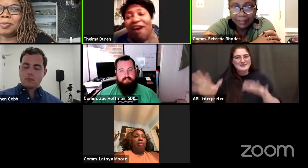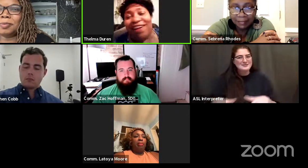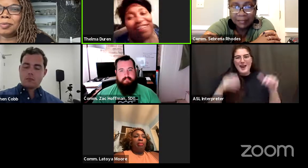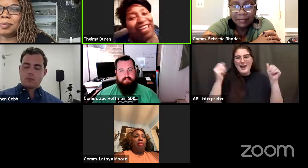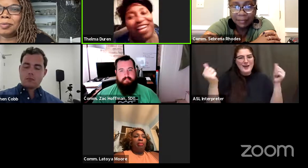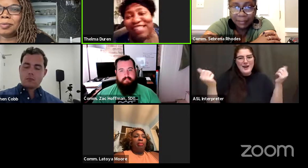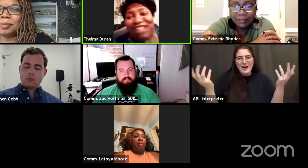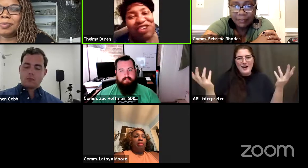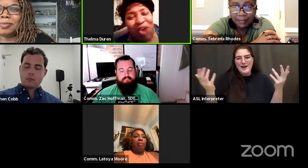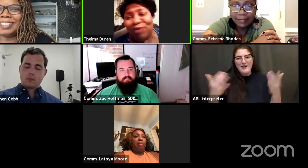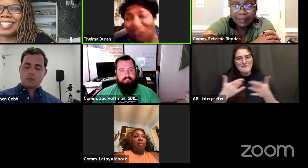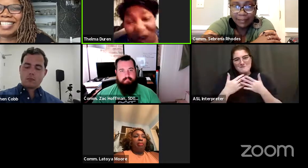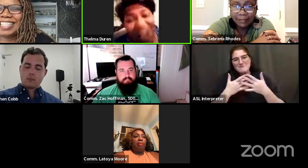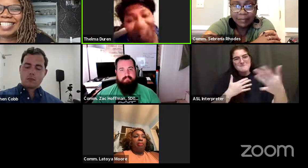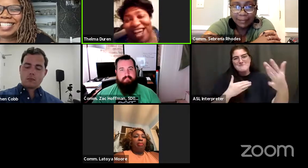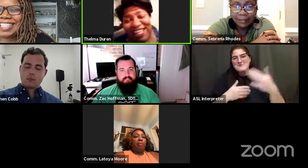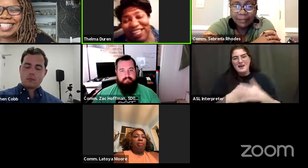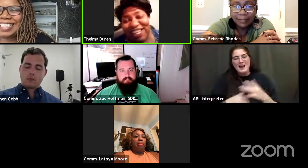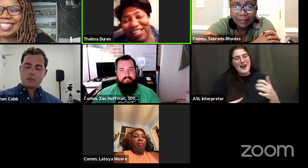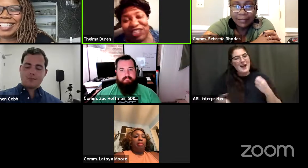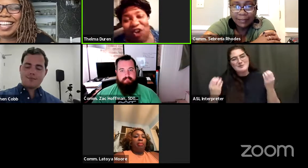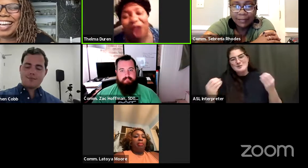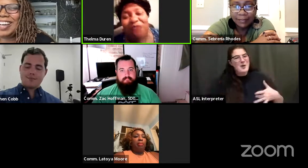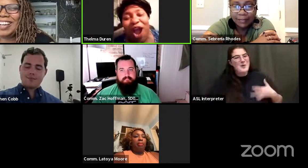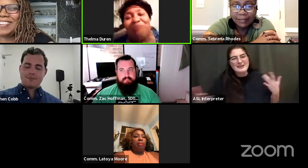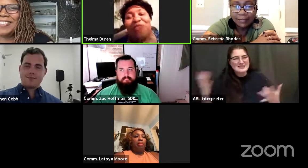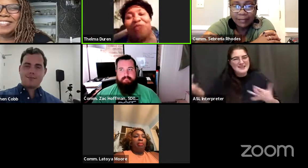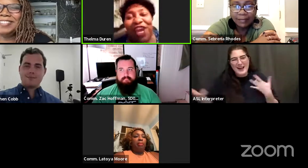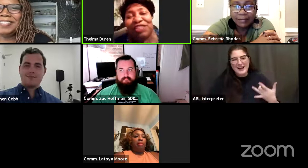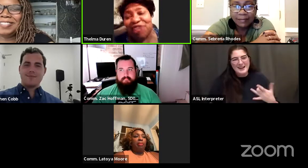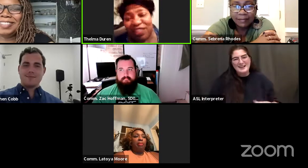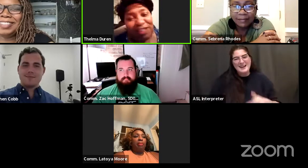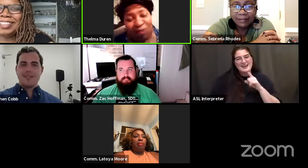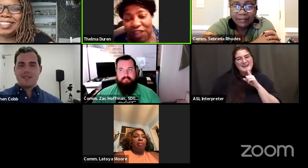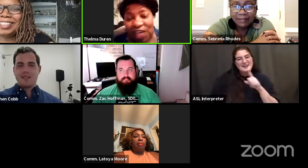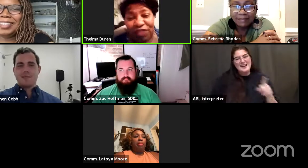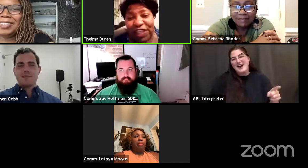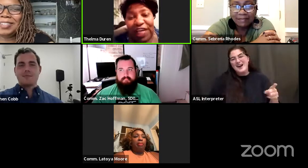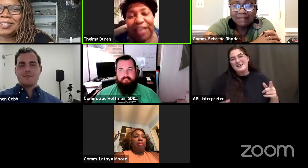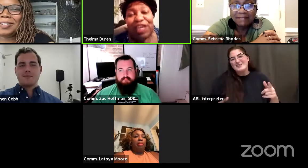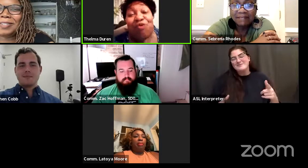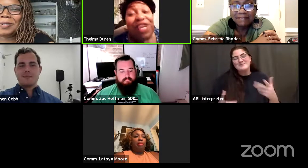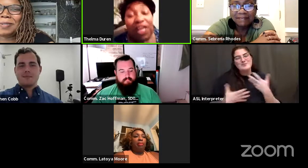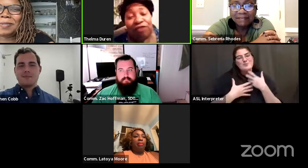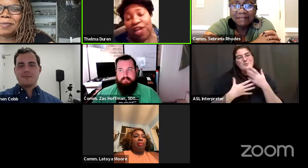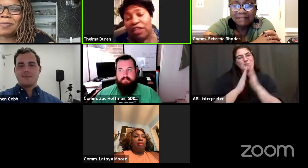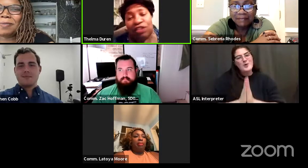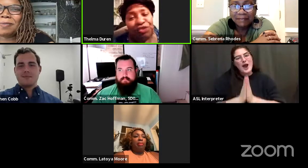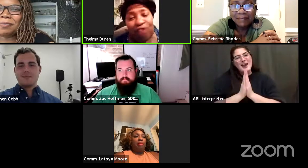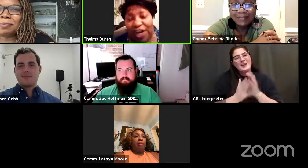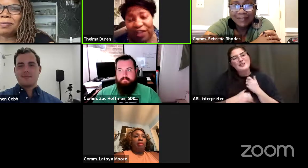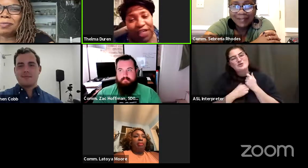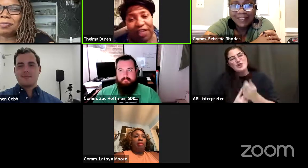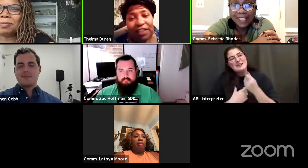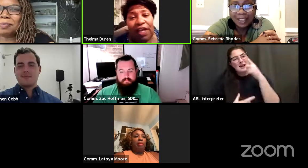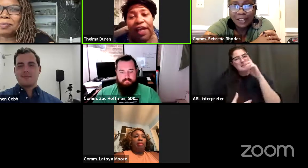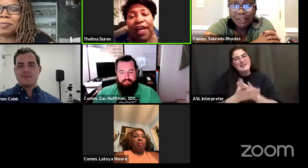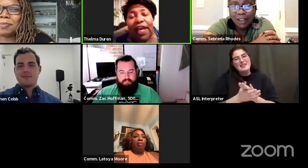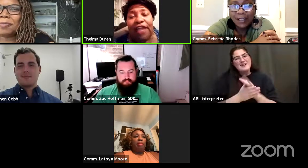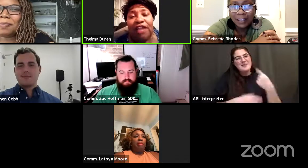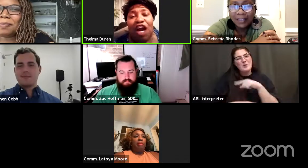and I tell you, I'm so excited. So I'm praying and trusting and believing that we getting ready to do greater